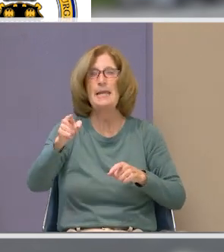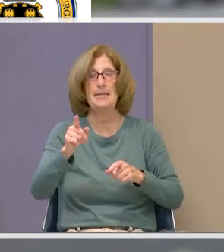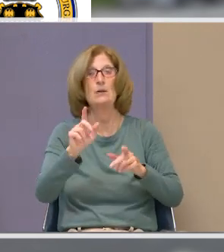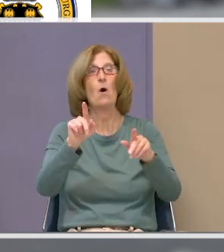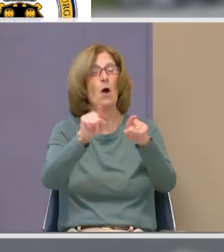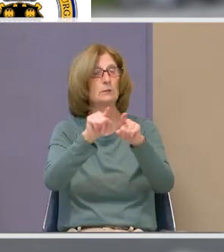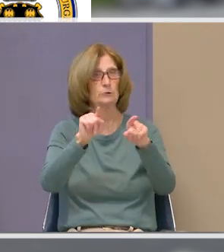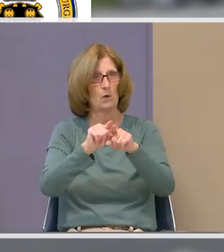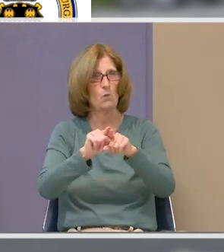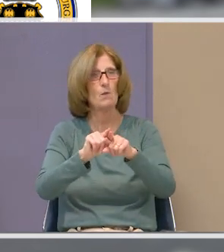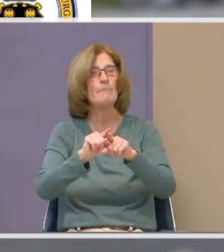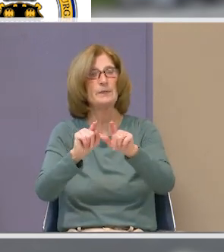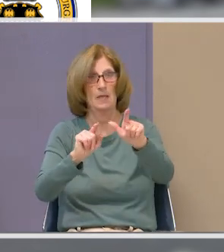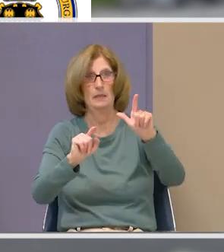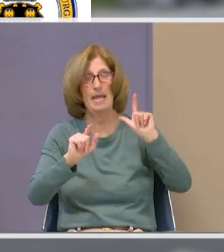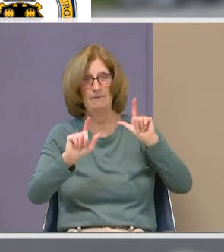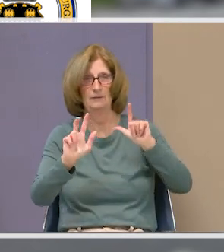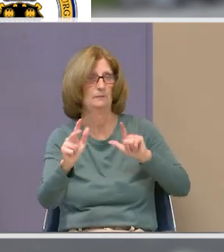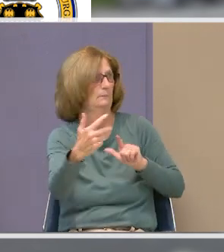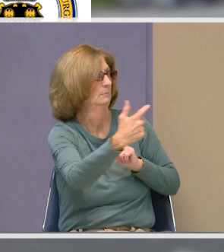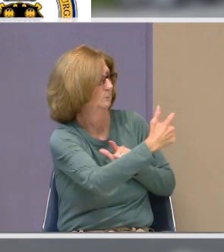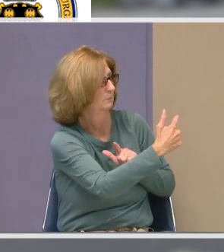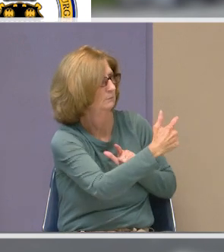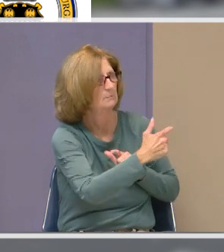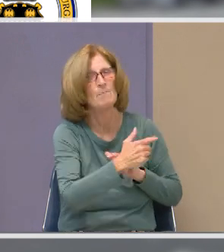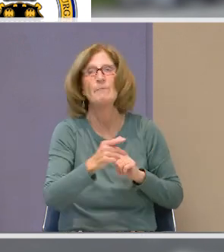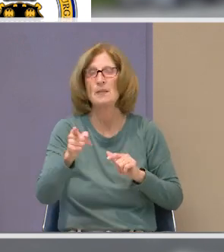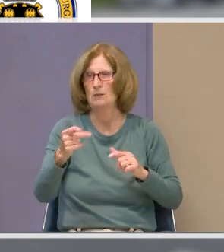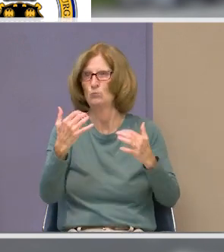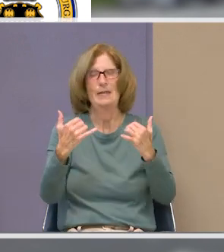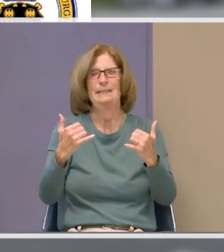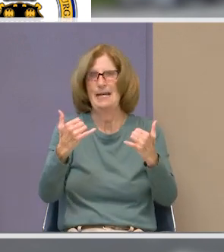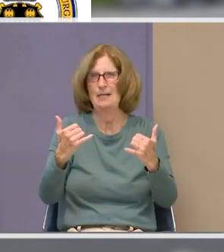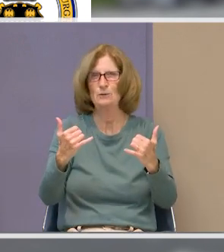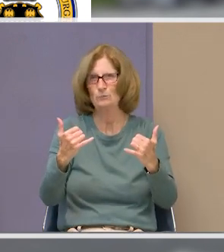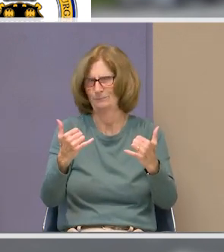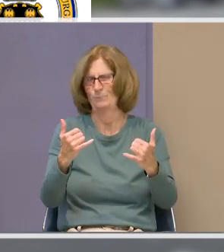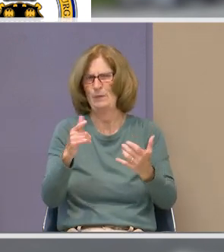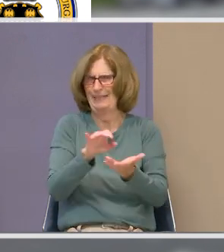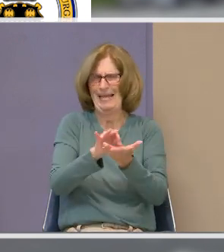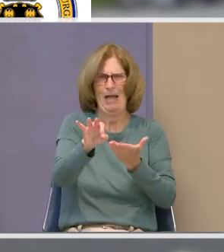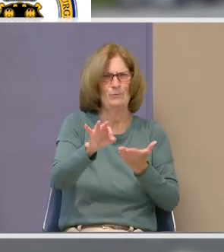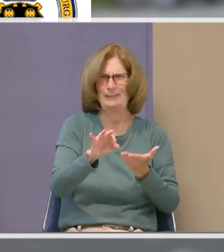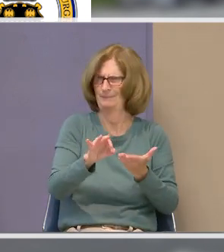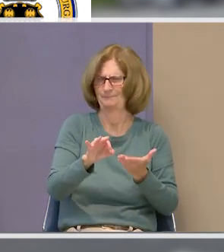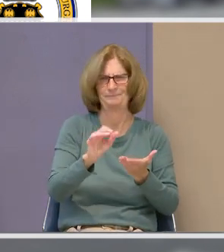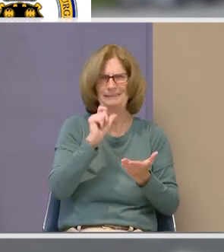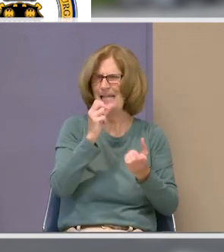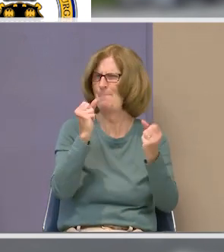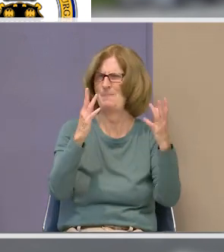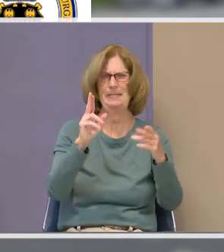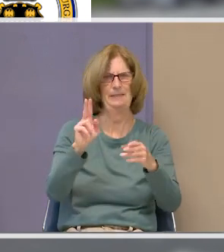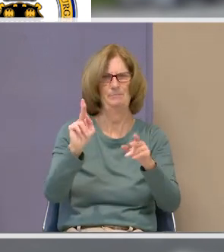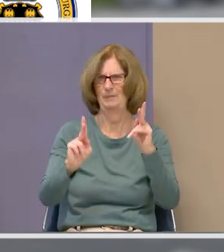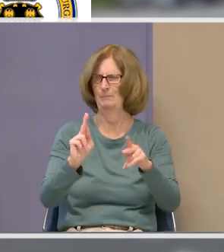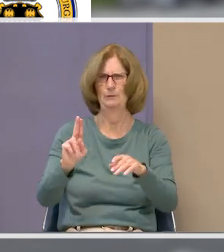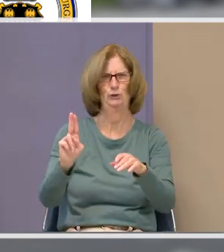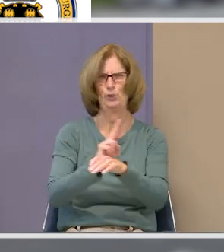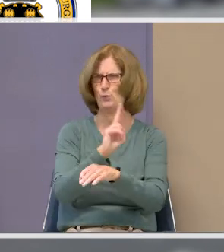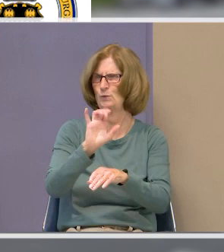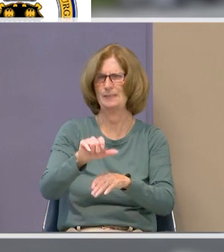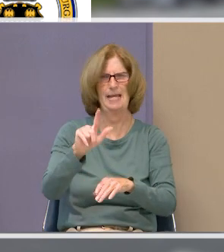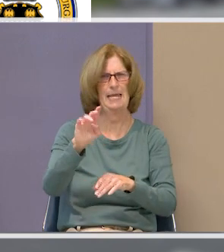from this lane here. So with our traffic counts, there are very low volumes on that left turn, a couple cars an